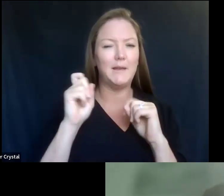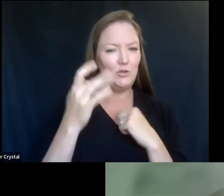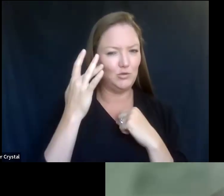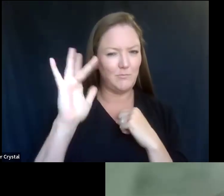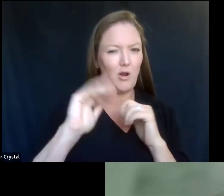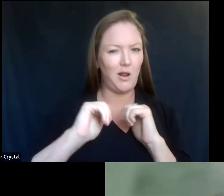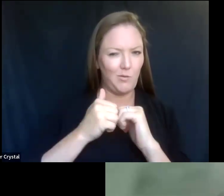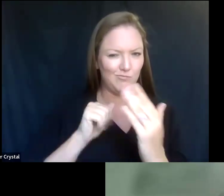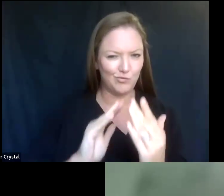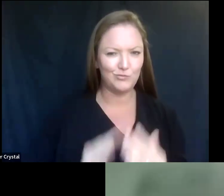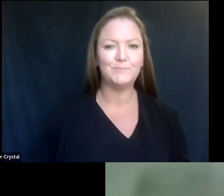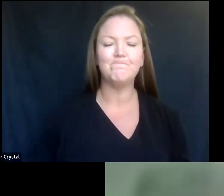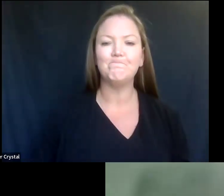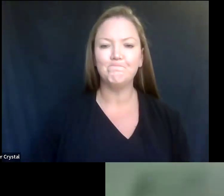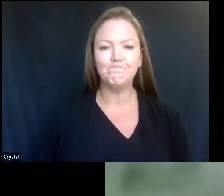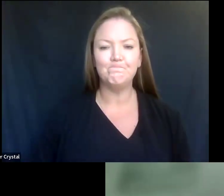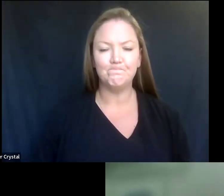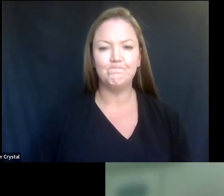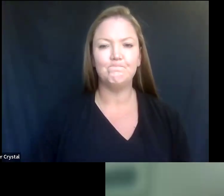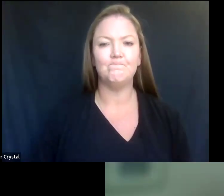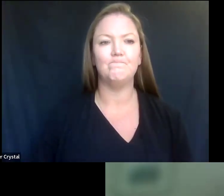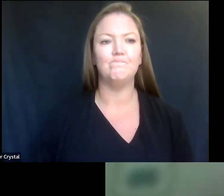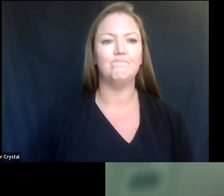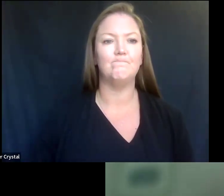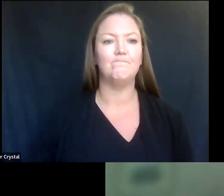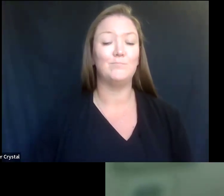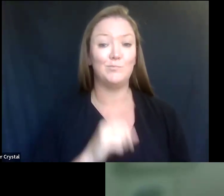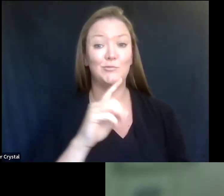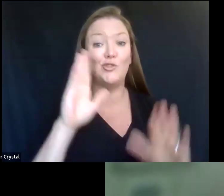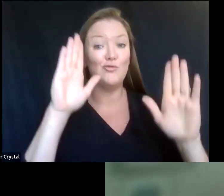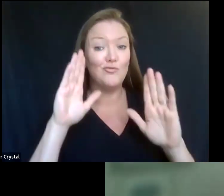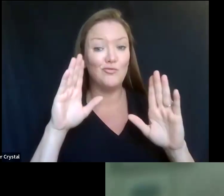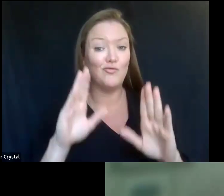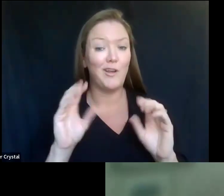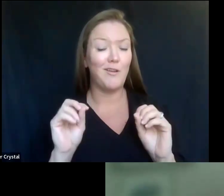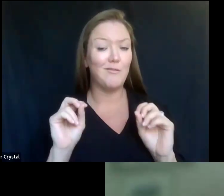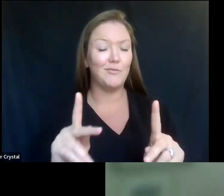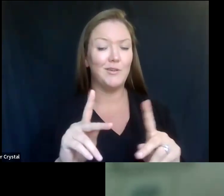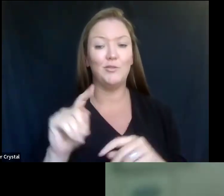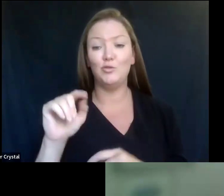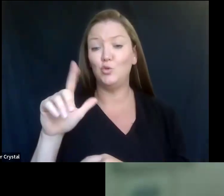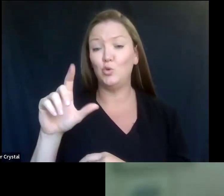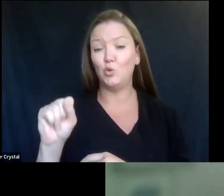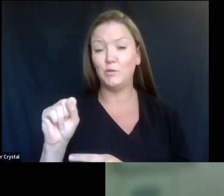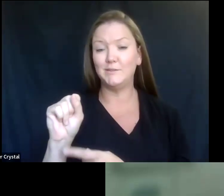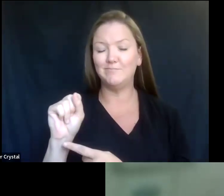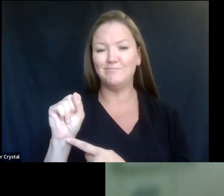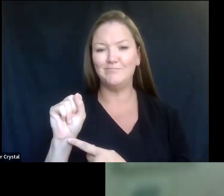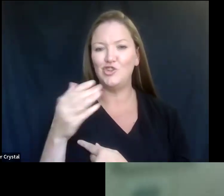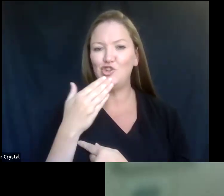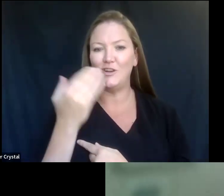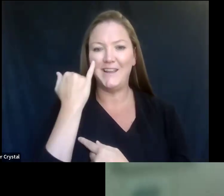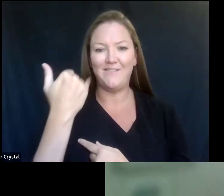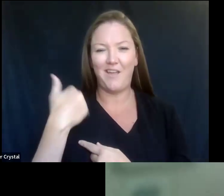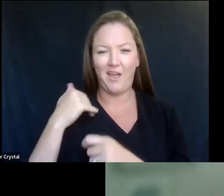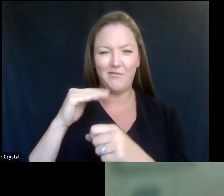that. I mean, so tremendous opportunity, but the tools are only as good as the data that